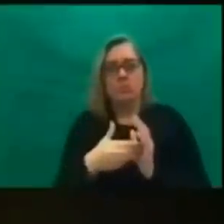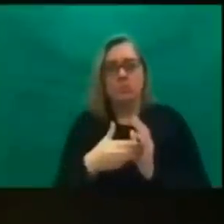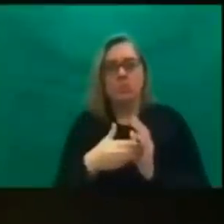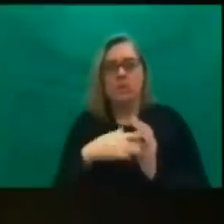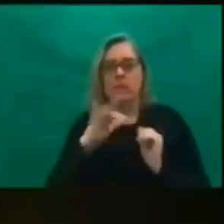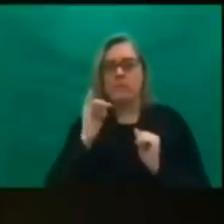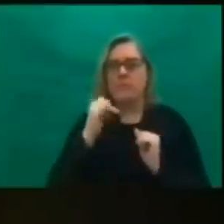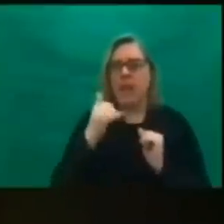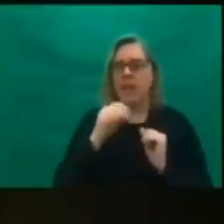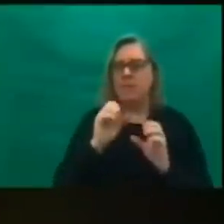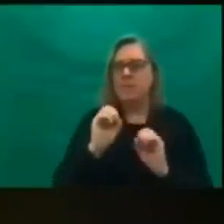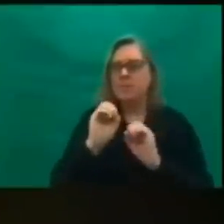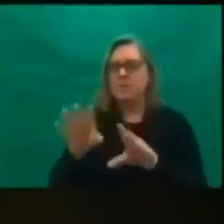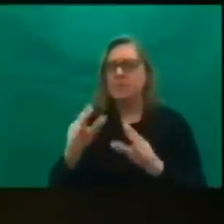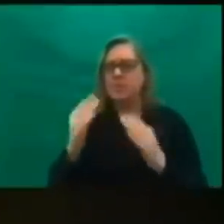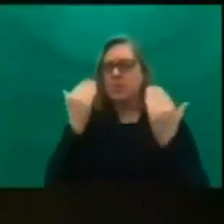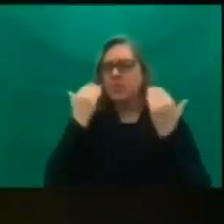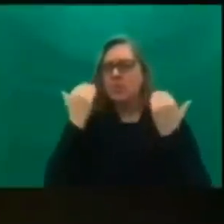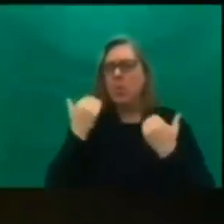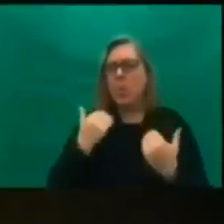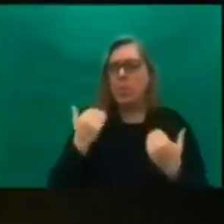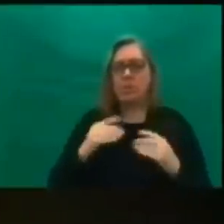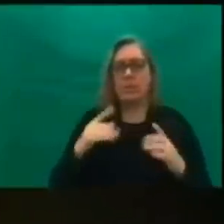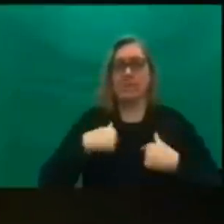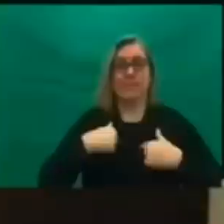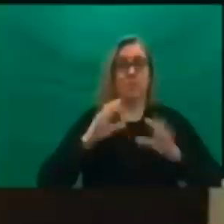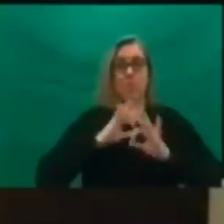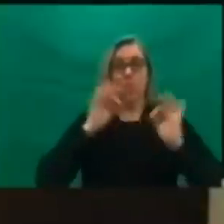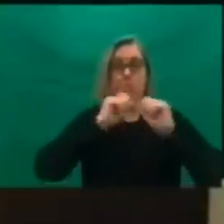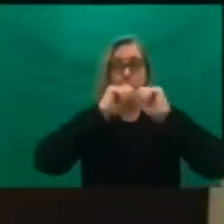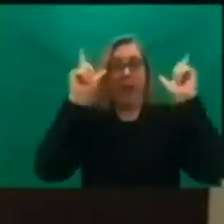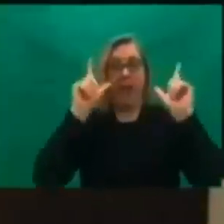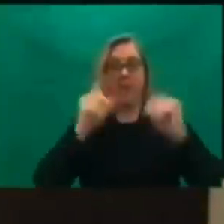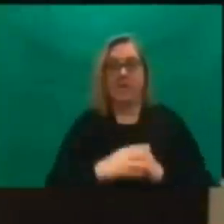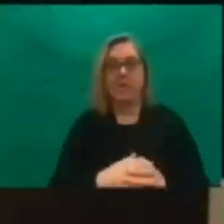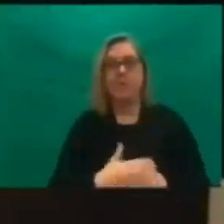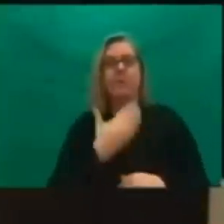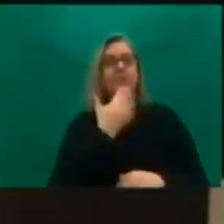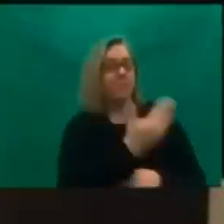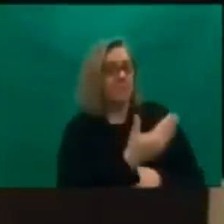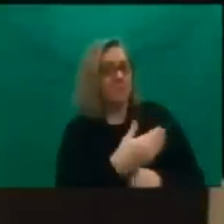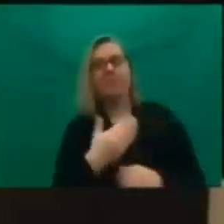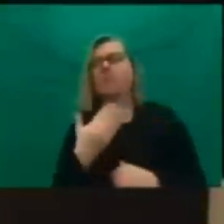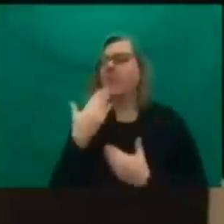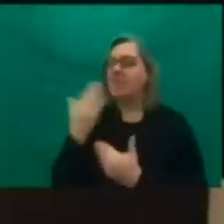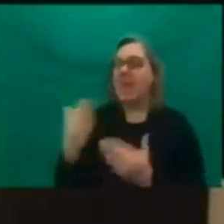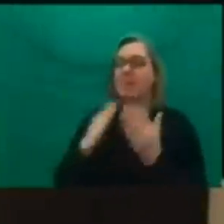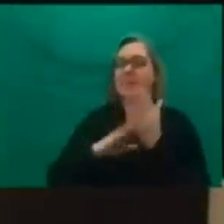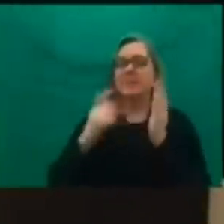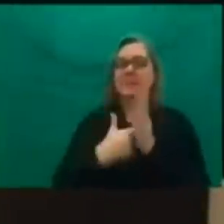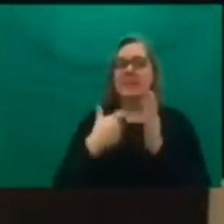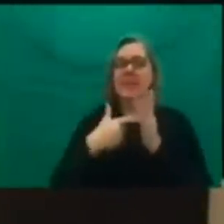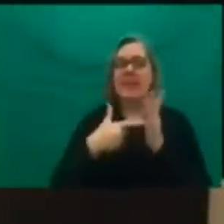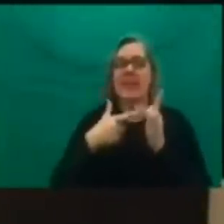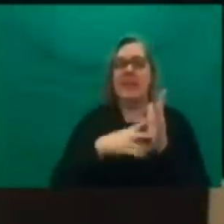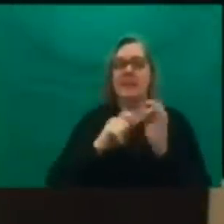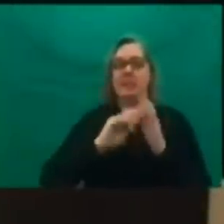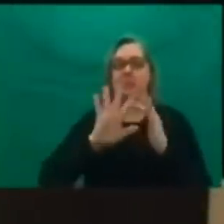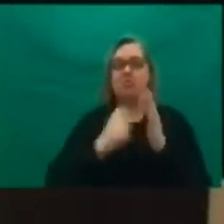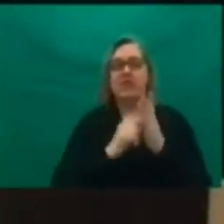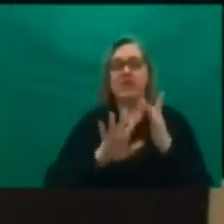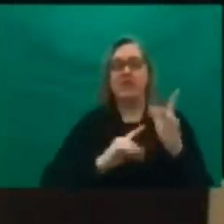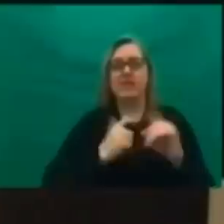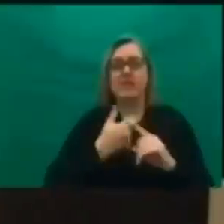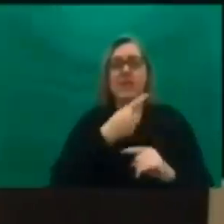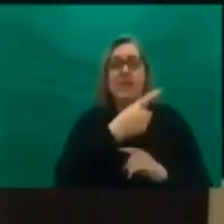been filed in the courts in recent days that I'm not aware of. Thanks, Attorney, and thanks, Mr Lundbrick. To go to your question in relation to